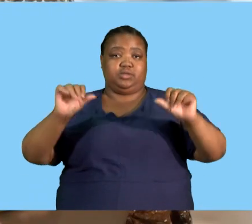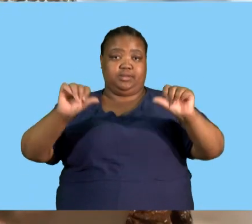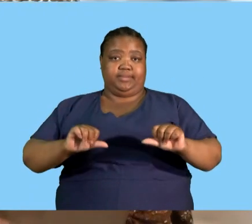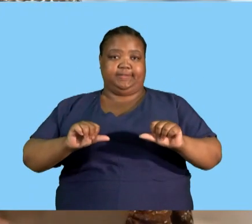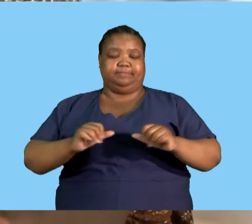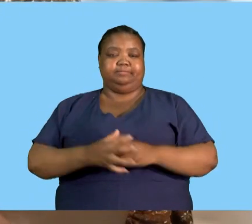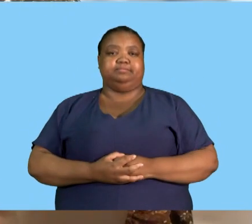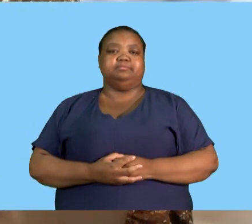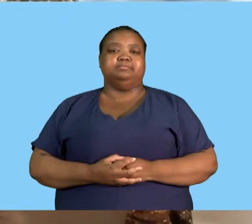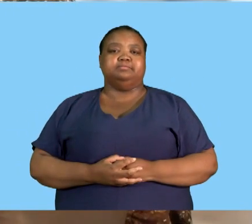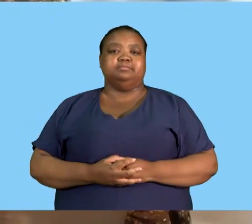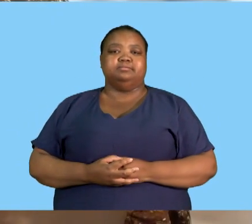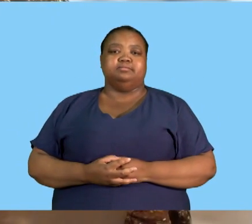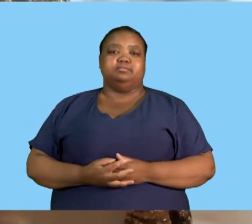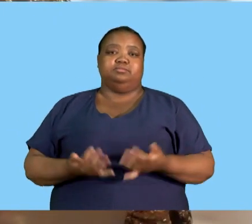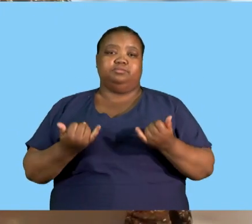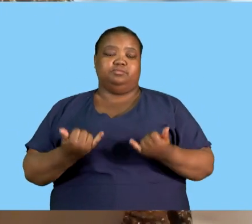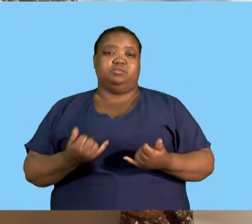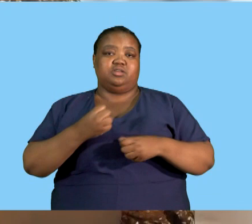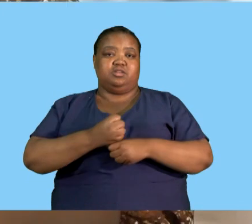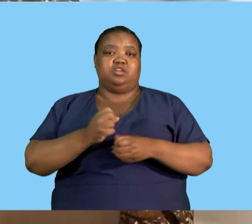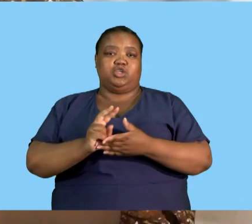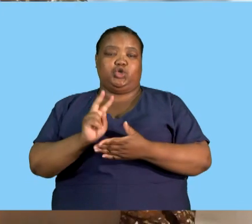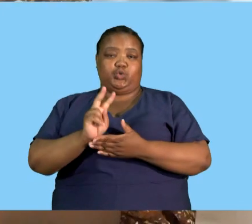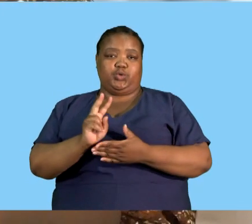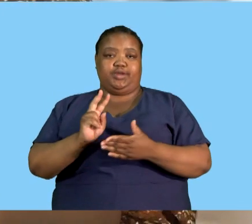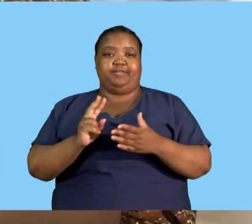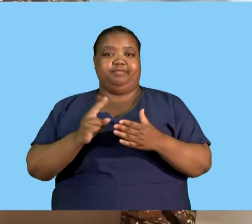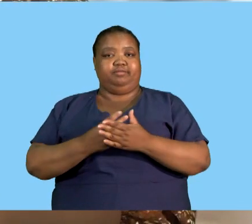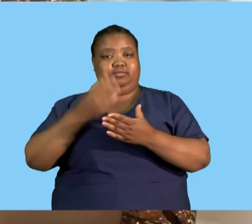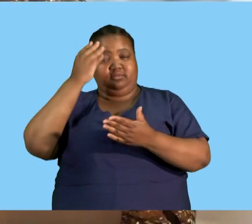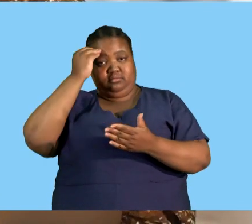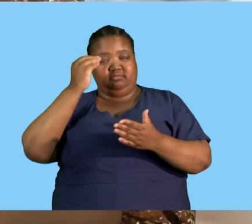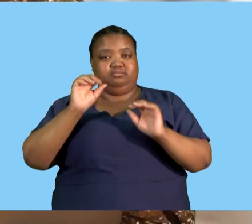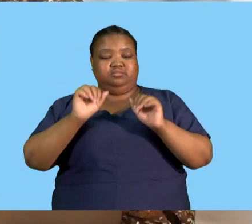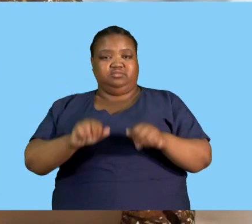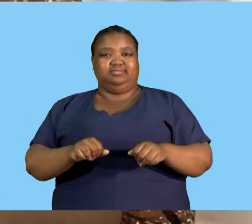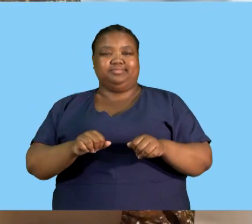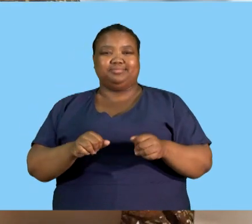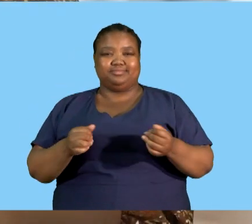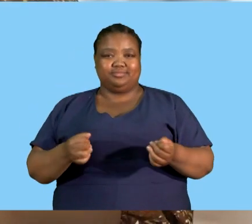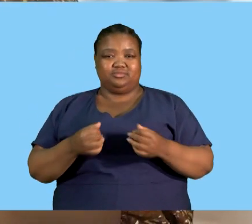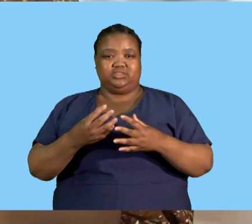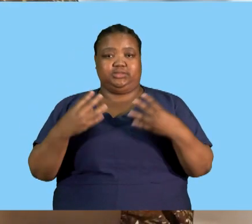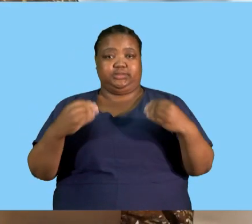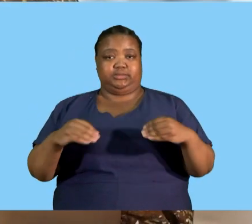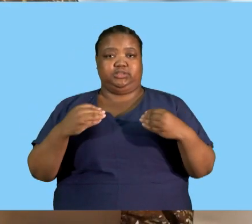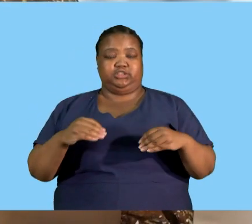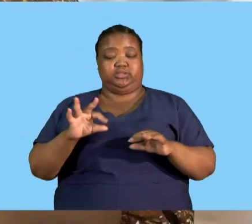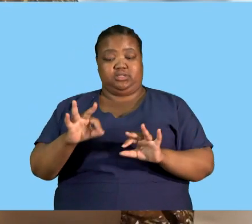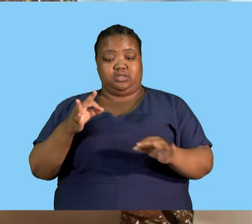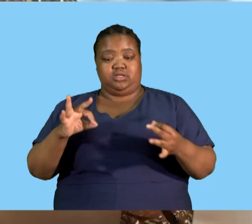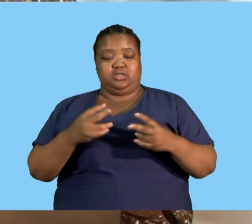Welcome back from the ad break. We are still doing our grade 12 lesson, Industrial Analysis Tools. We started with the